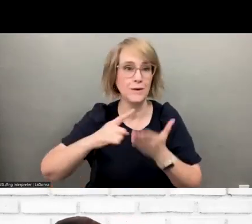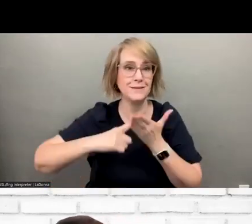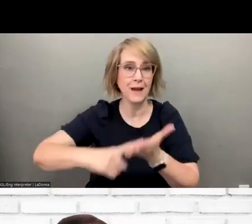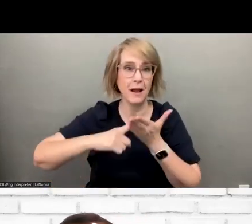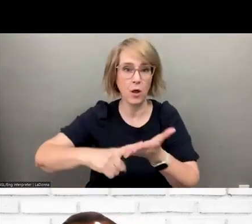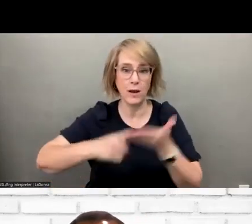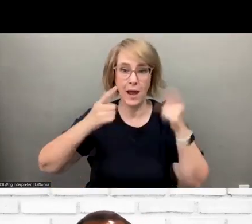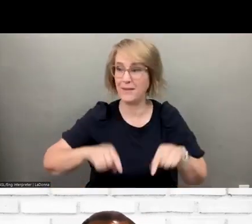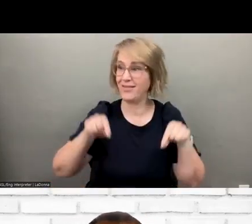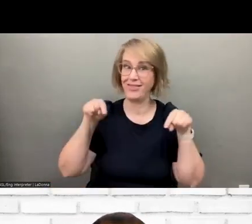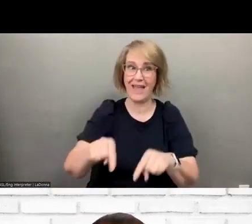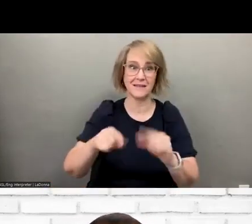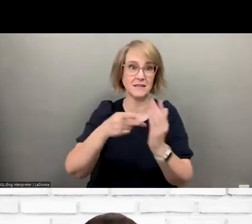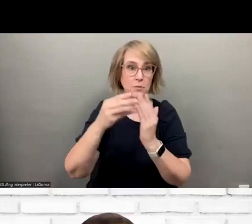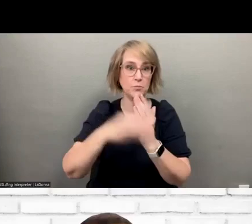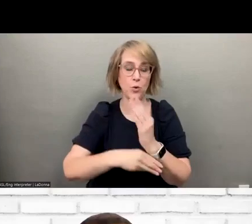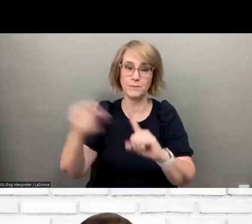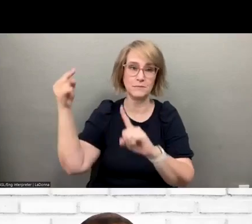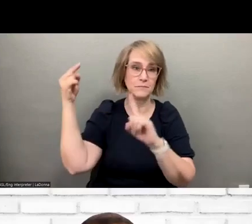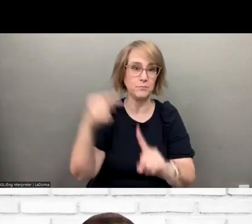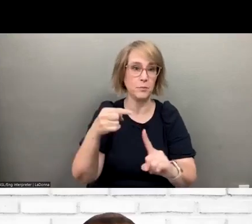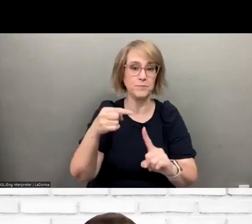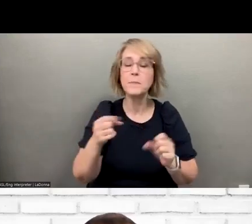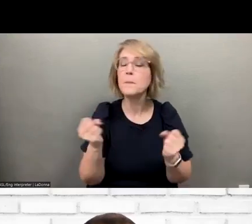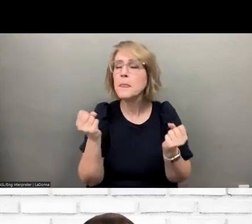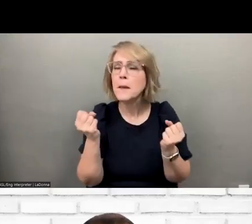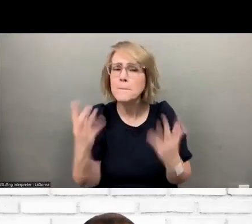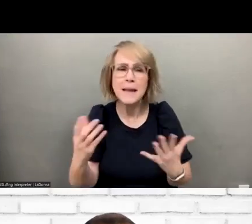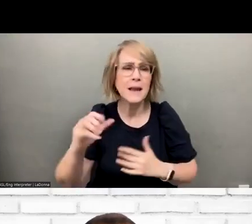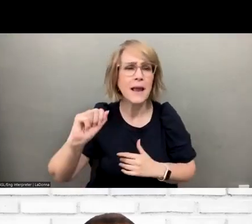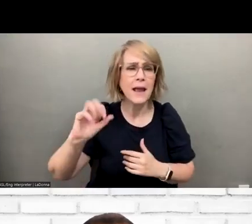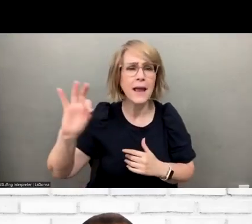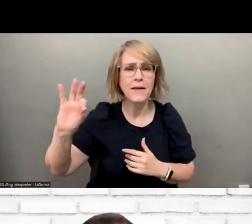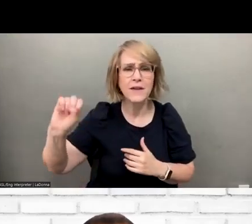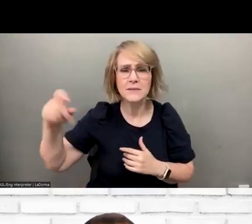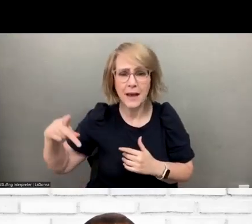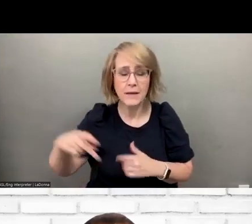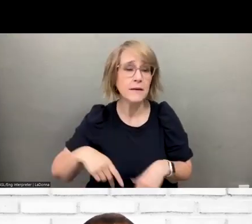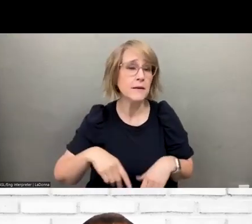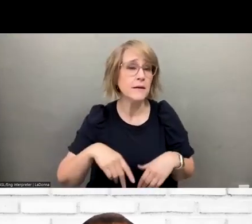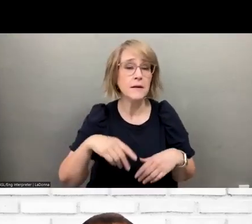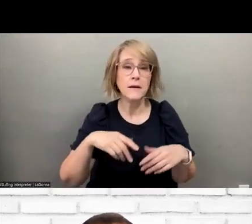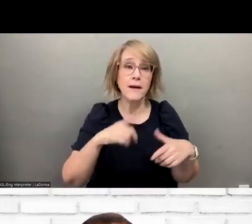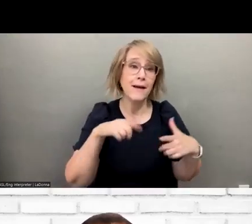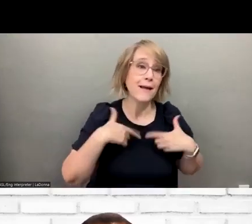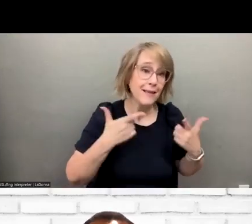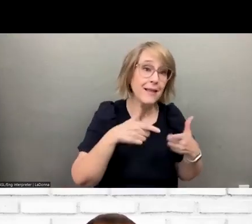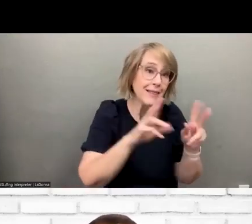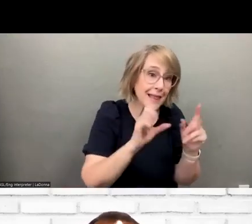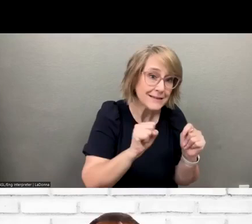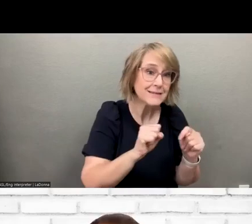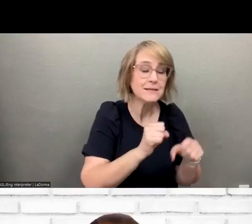what this program is for. Just as a lot of other programs that we do through AFSP, from Let's Save Lives to Talk Saves